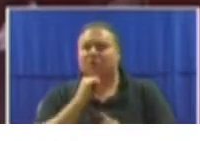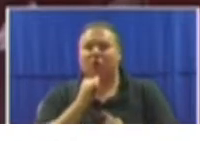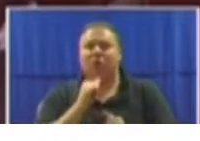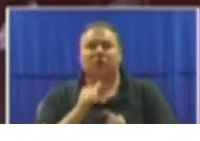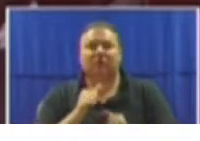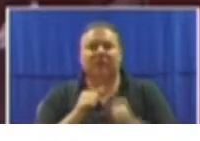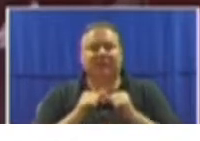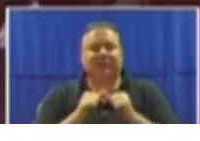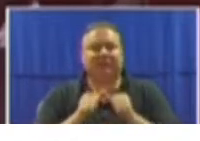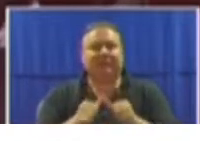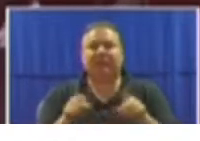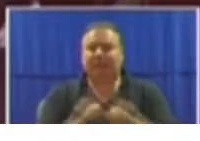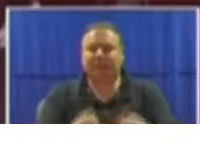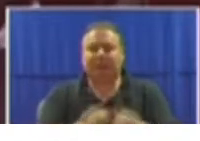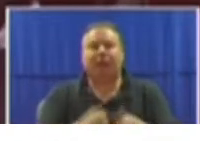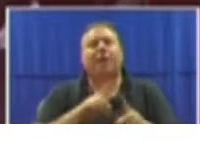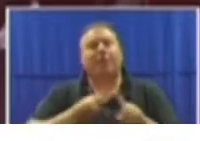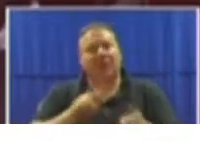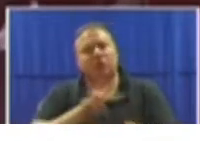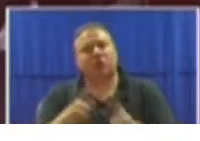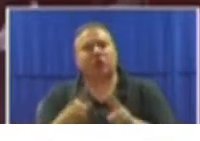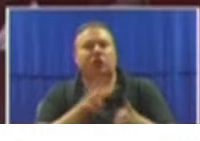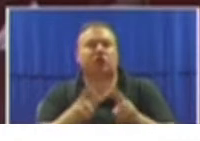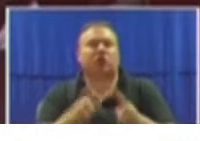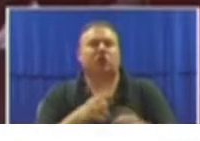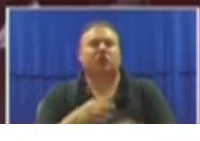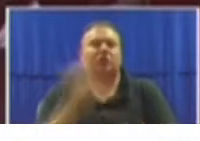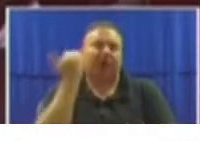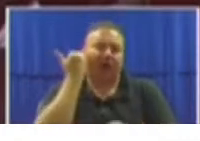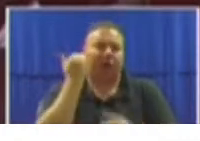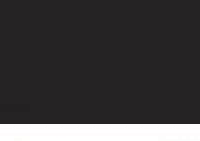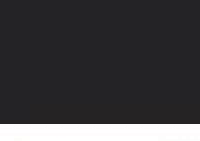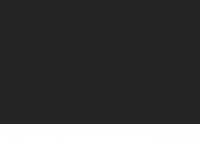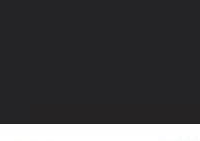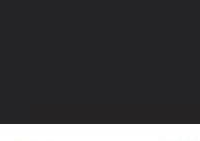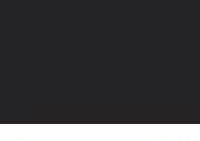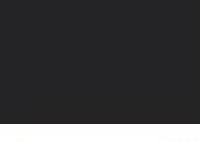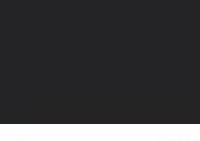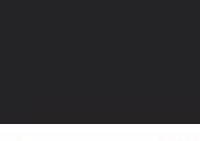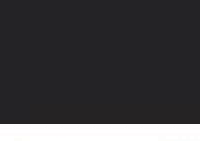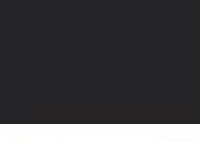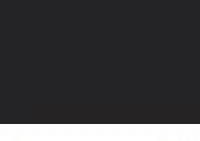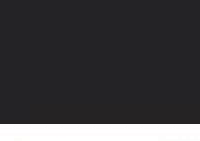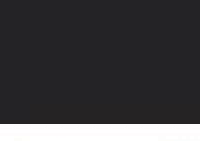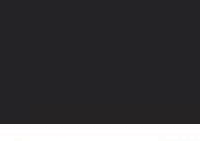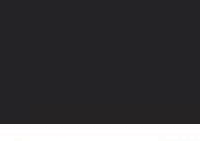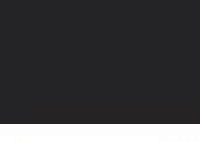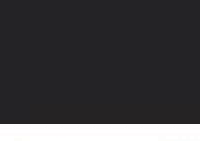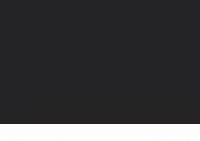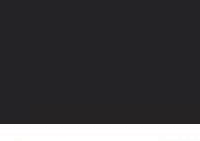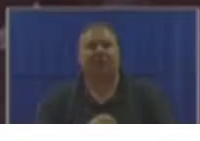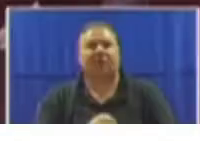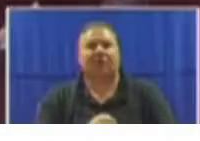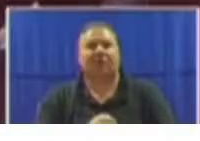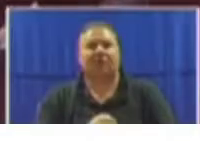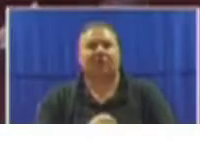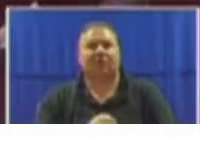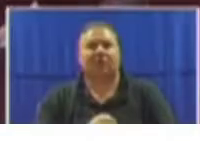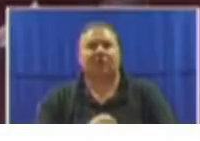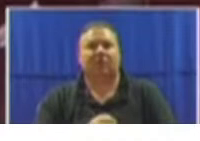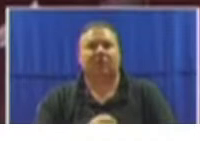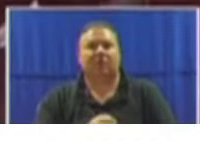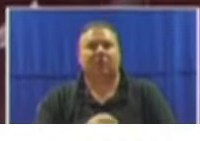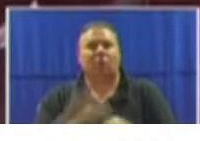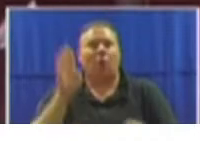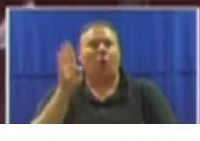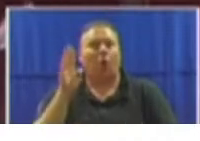change in accordance to changing conditions that confront government. Contravention of oath of office by any member of the executive